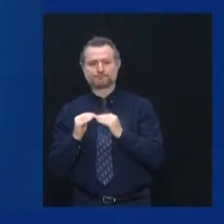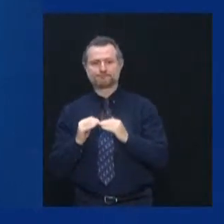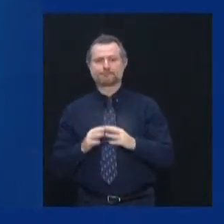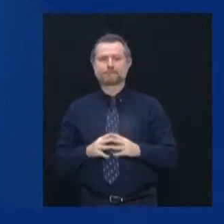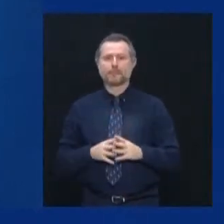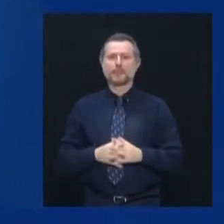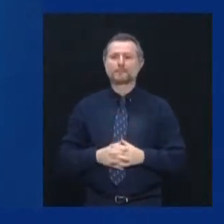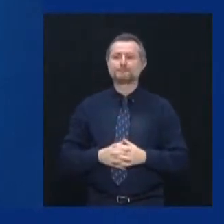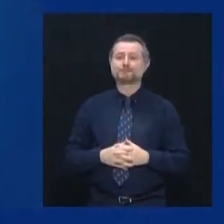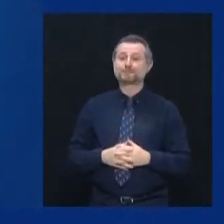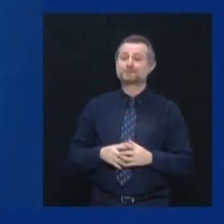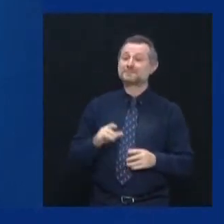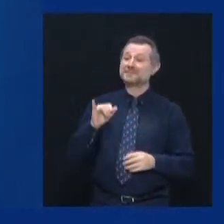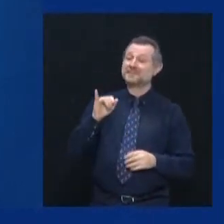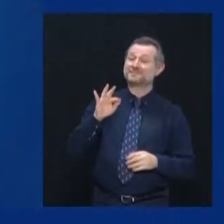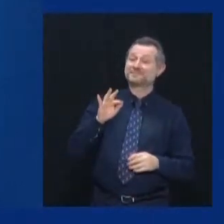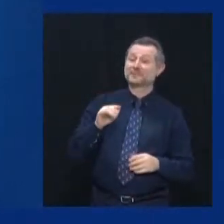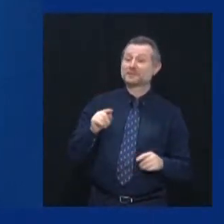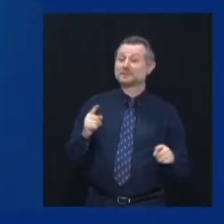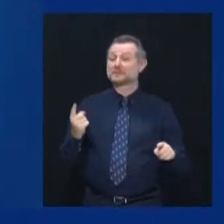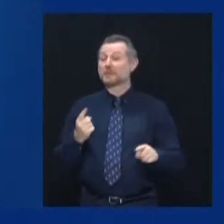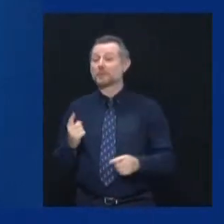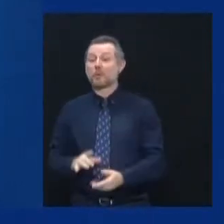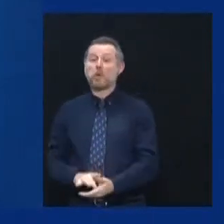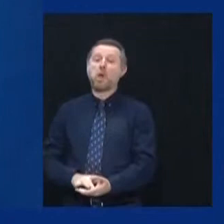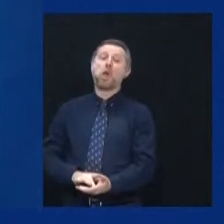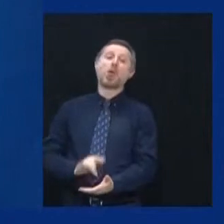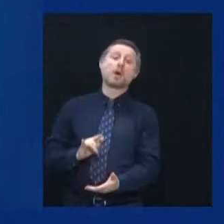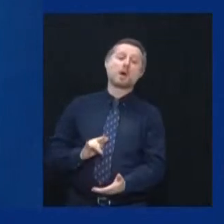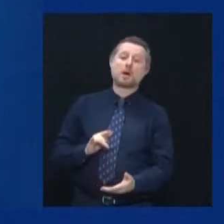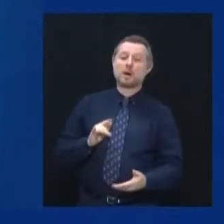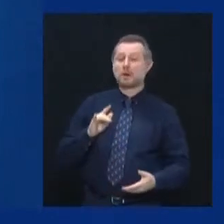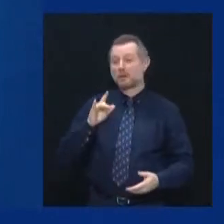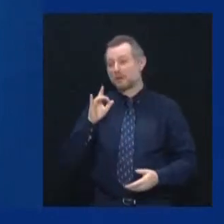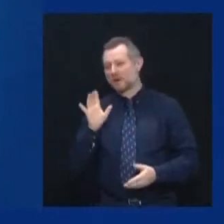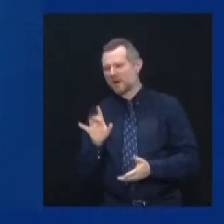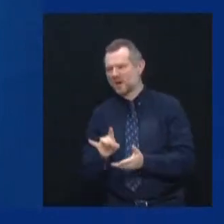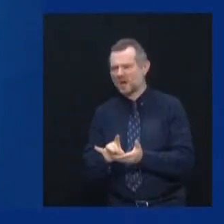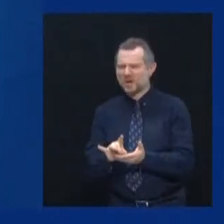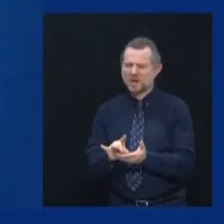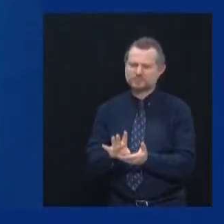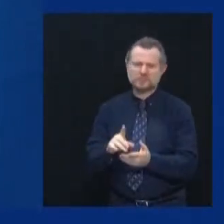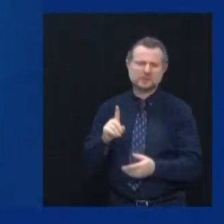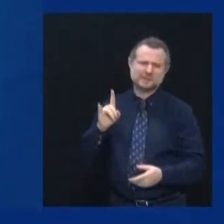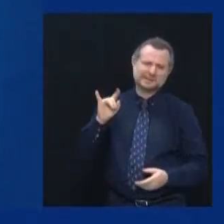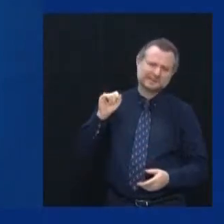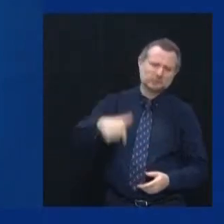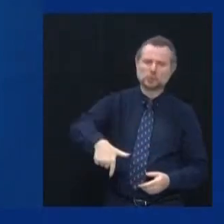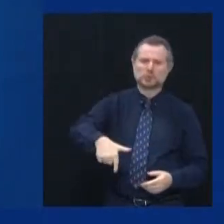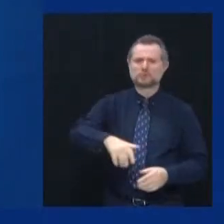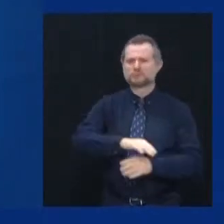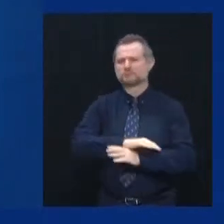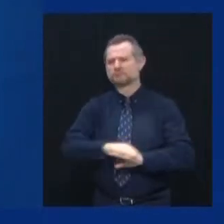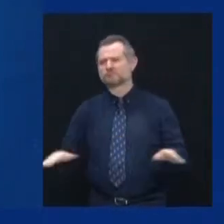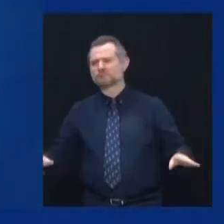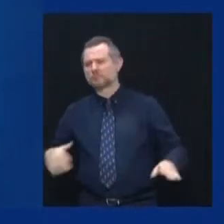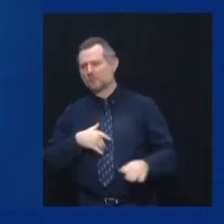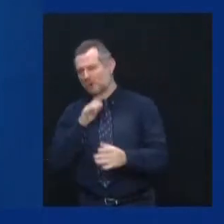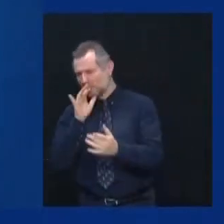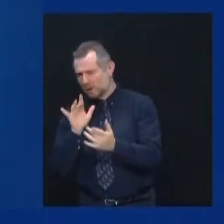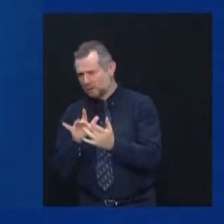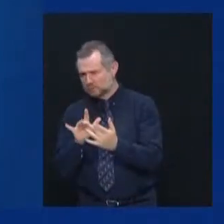And if there's willful fraud, they will be disqualified. I spoke to a number of local officials over the past few